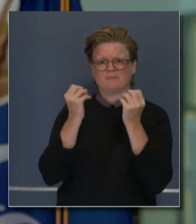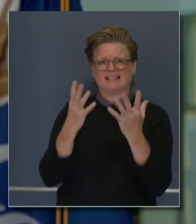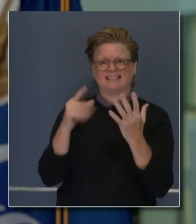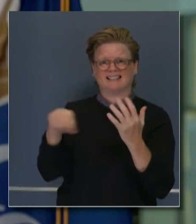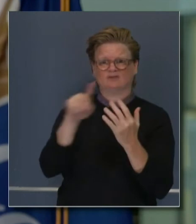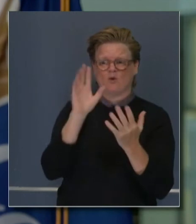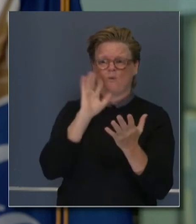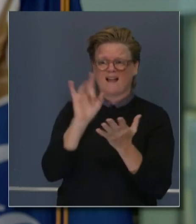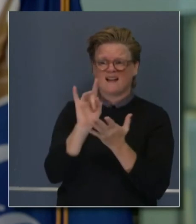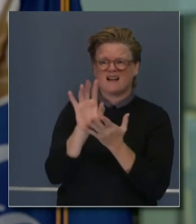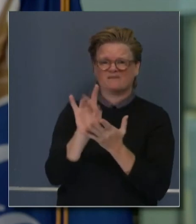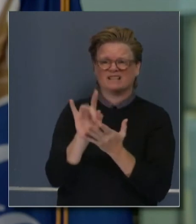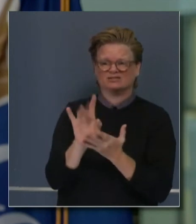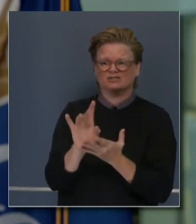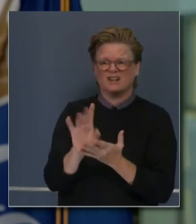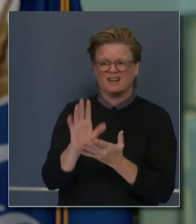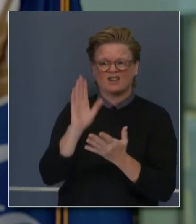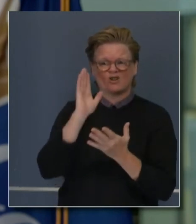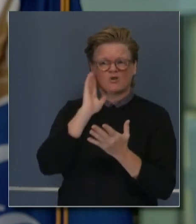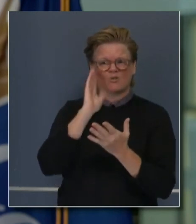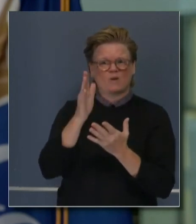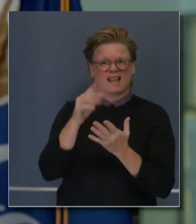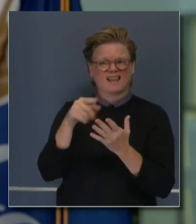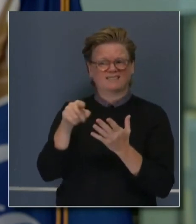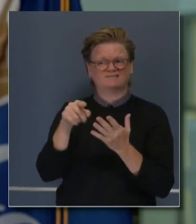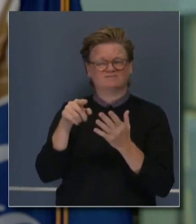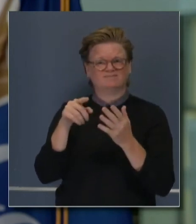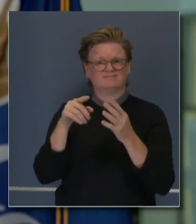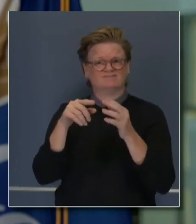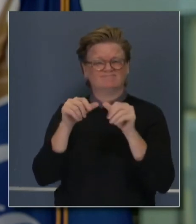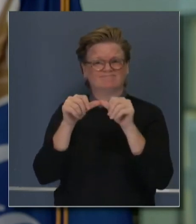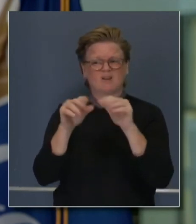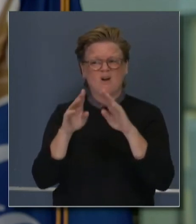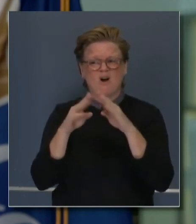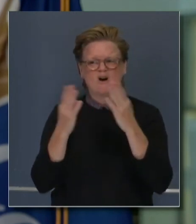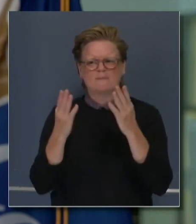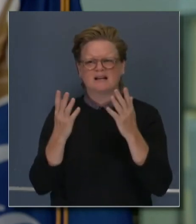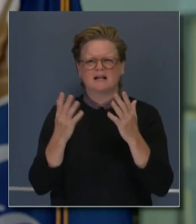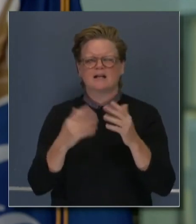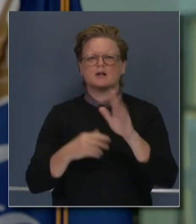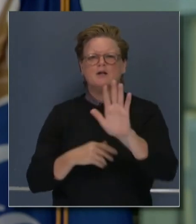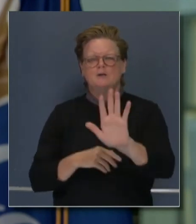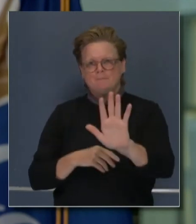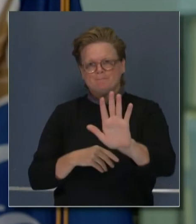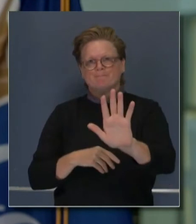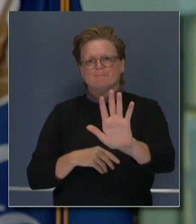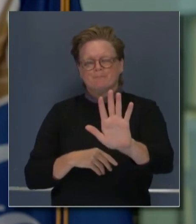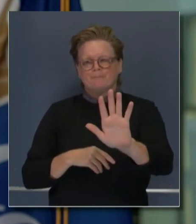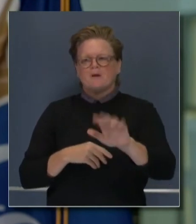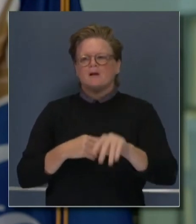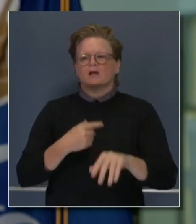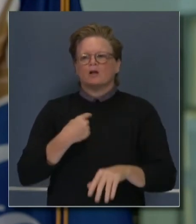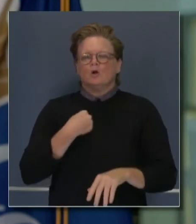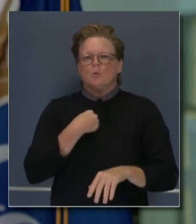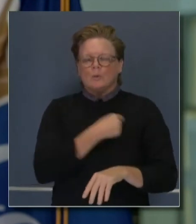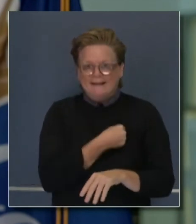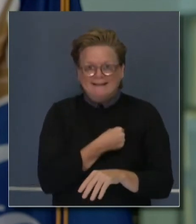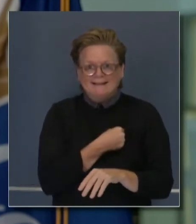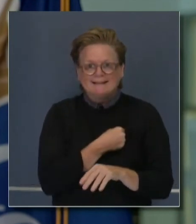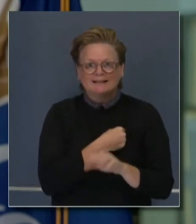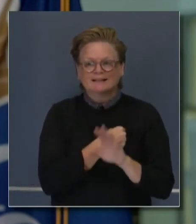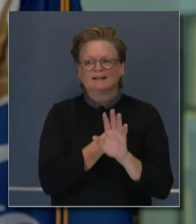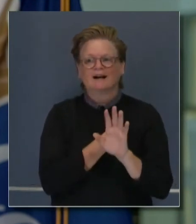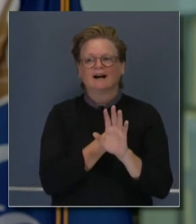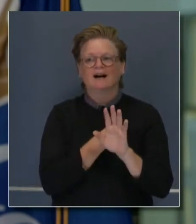another state leaning in, doing more to protect tenants than the state of California. I'll put up these efforts and what we